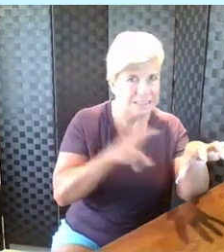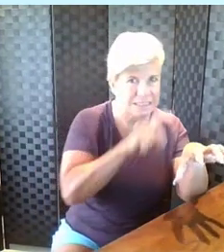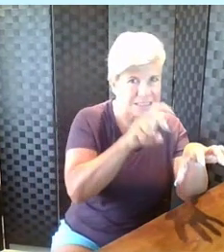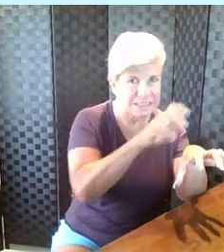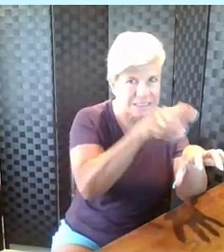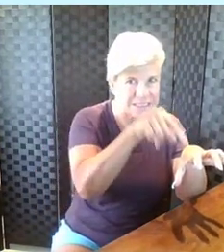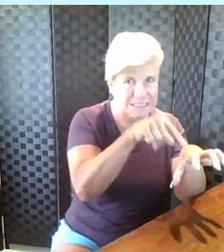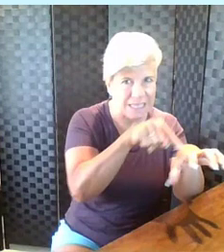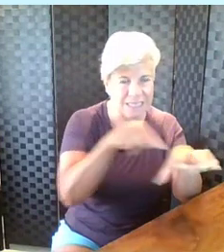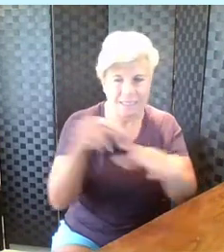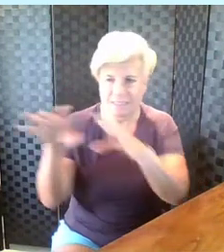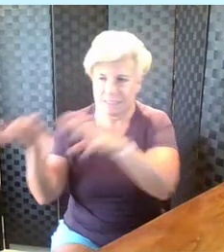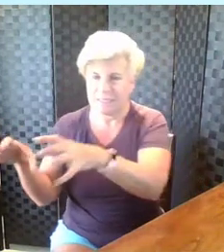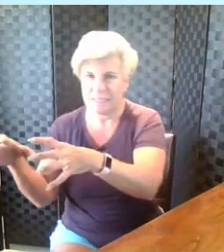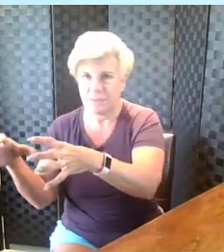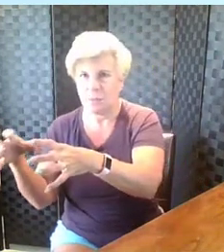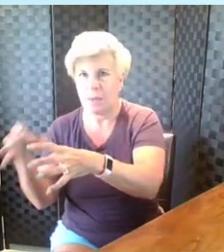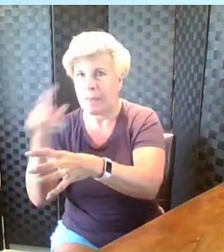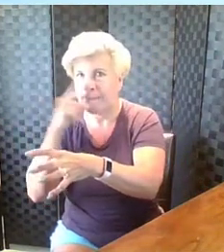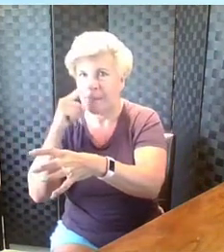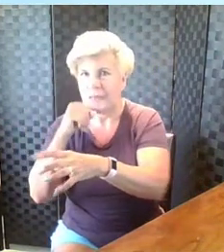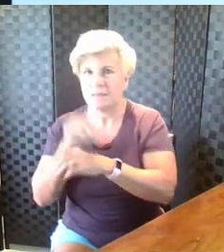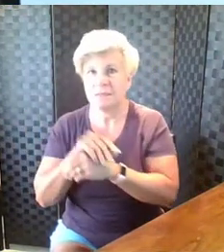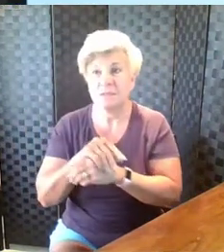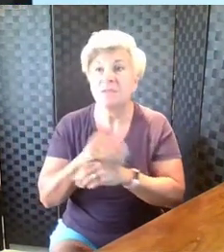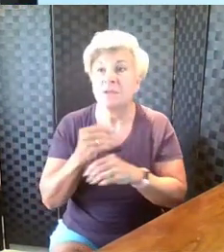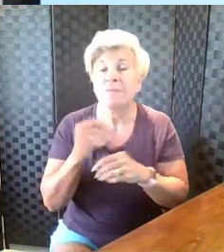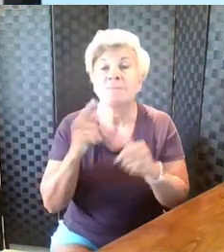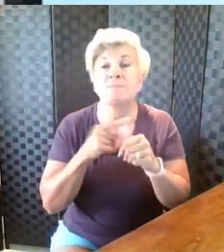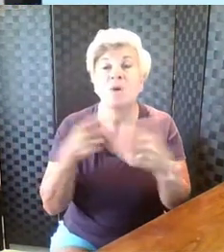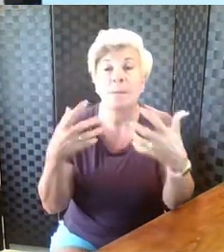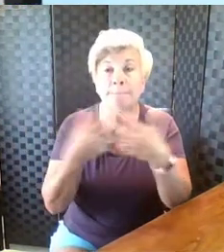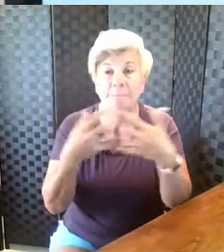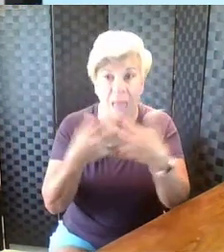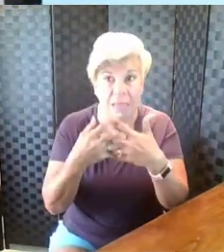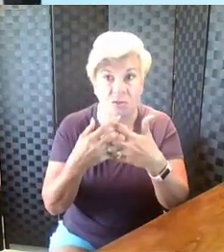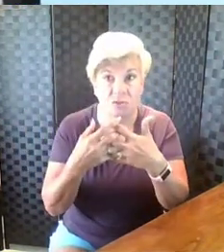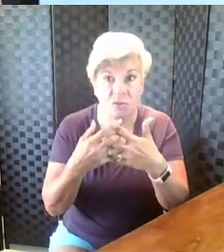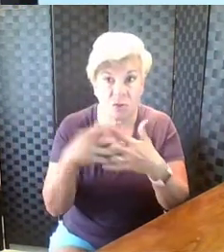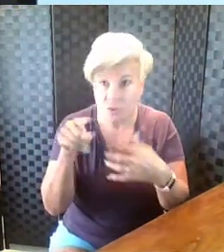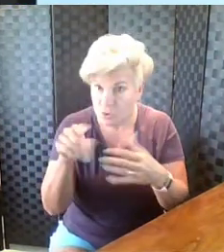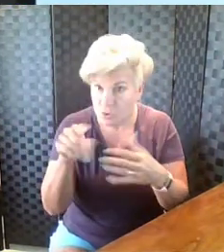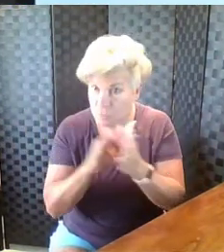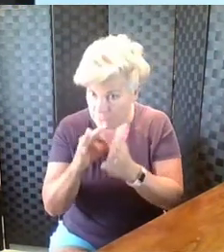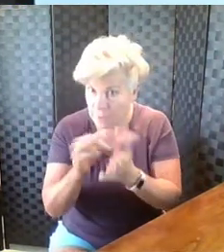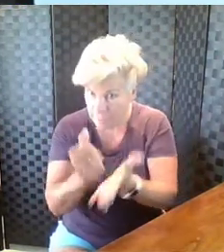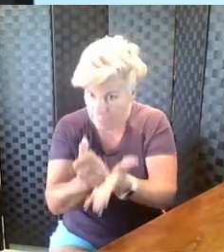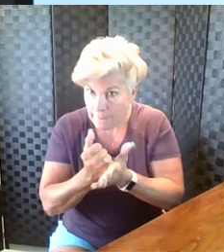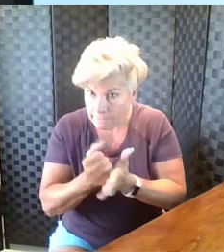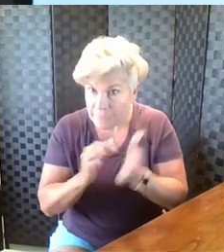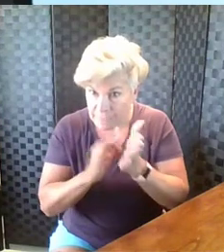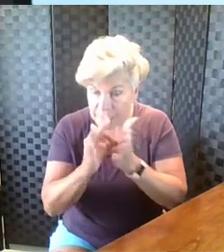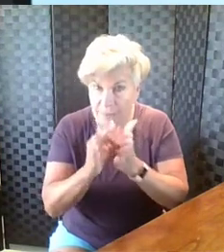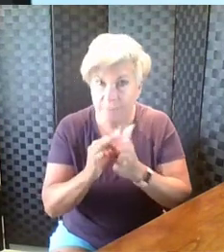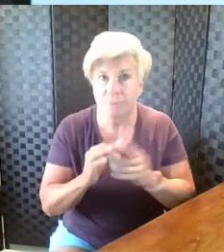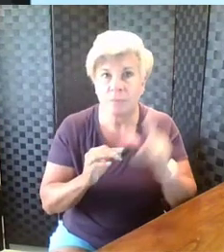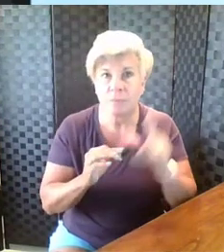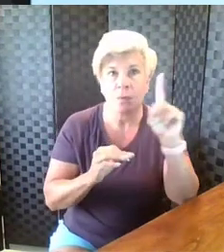All right. Let's go ahead and use our matching strategy this time. If you're at home and you'd like to count instead, you're welcome to do